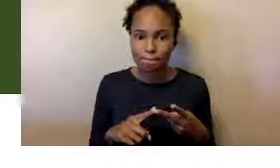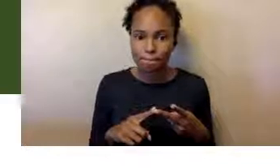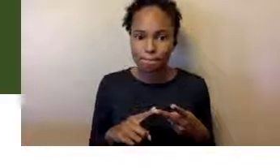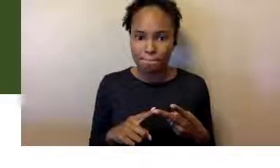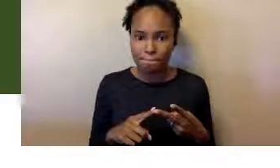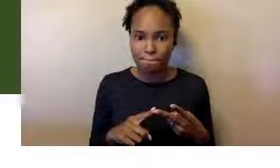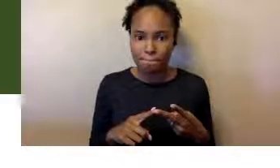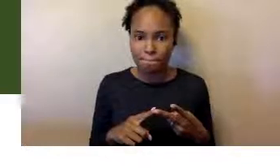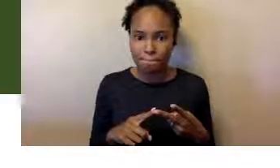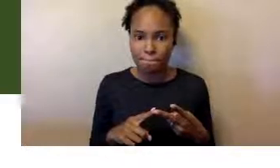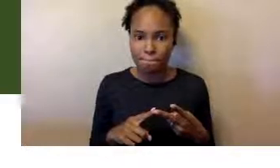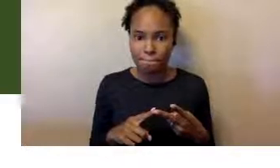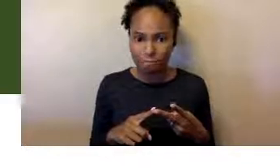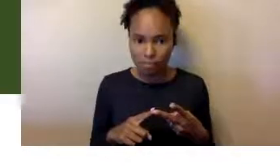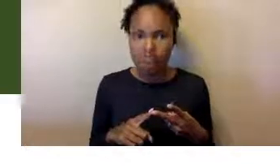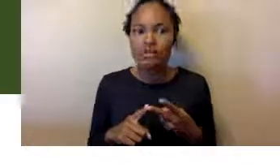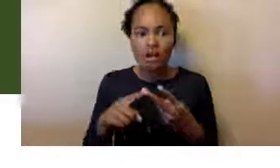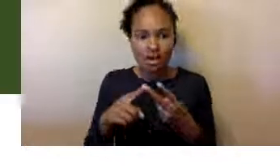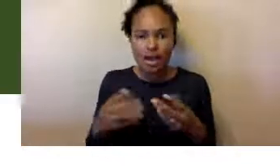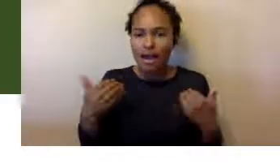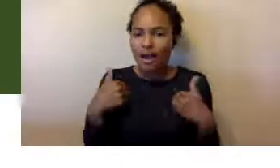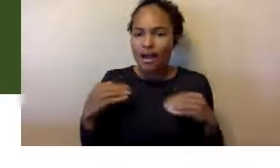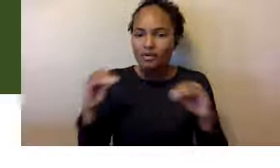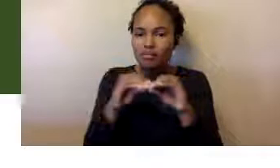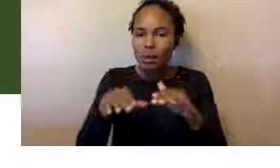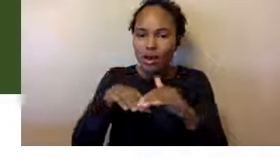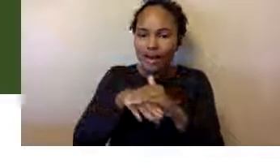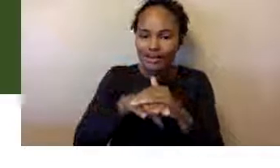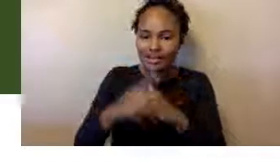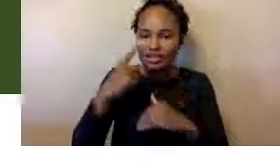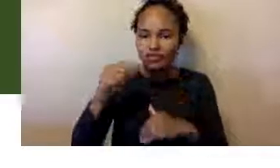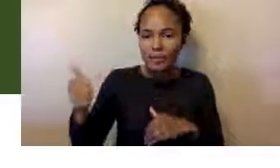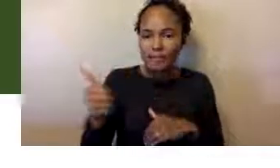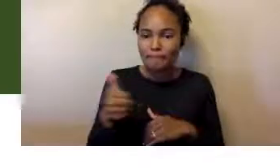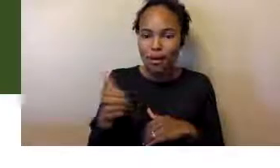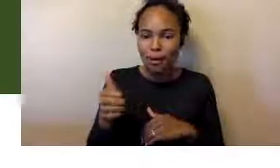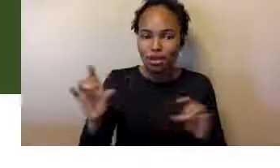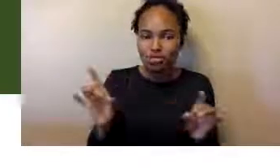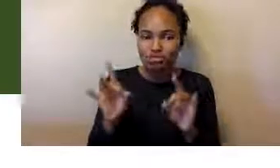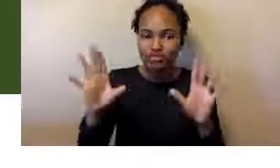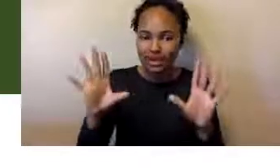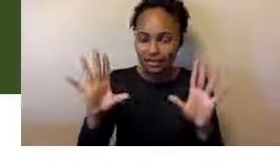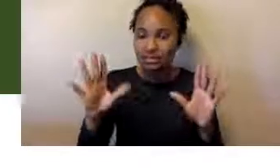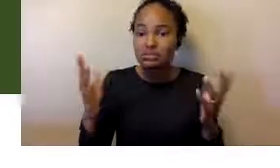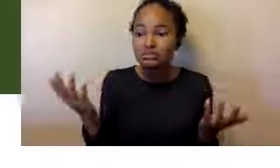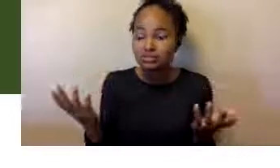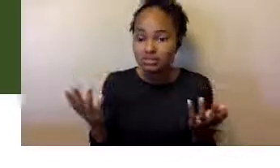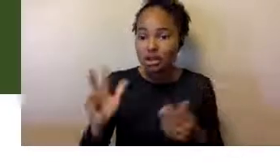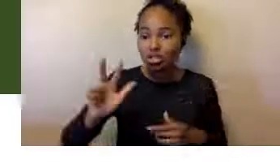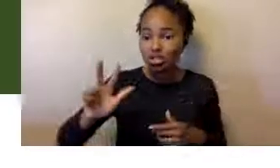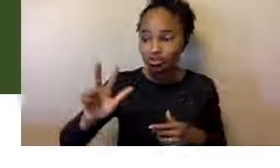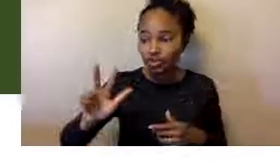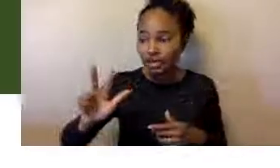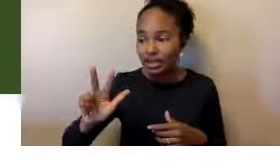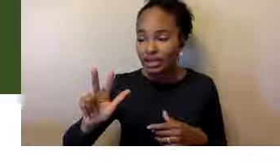crisis intervention services. So creating a three-digit number like